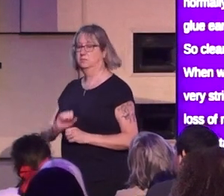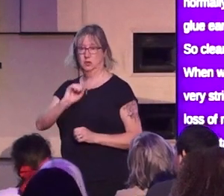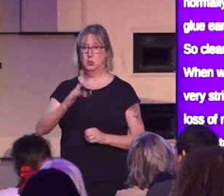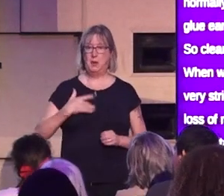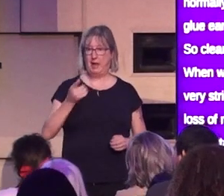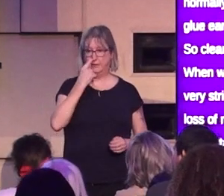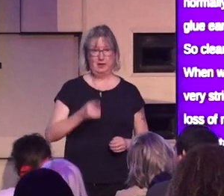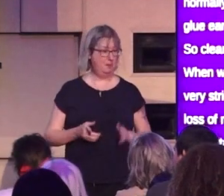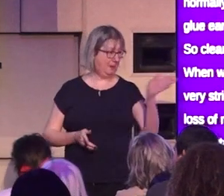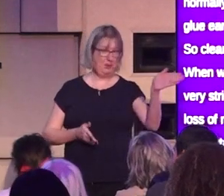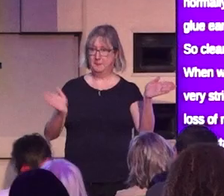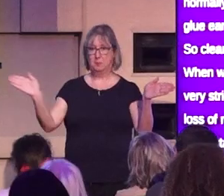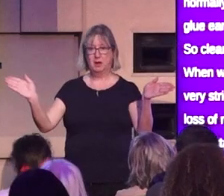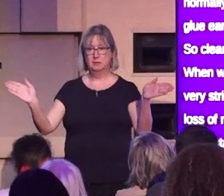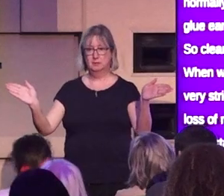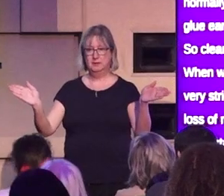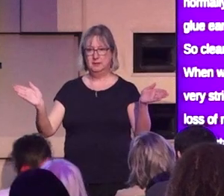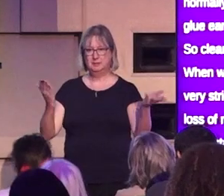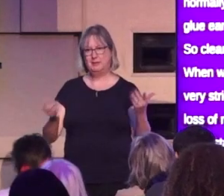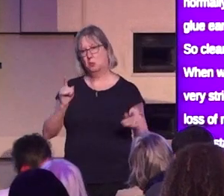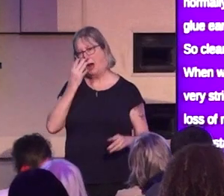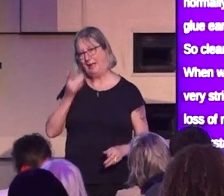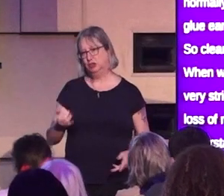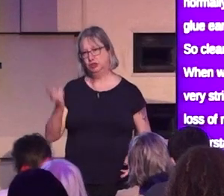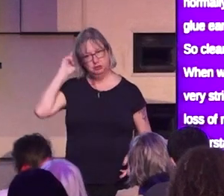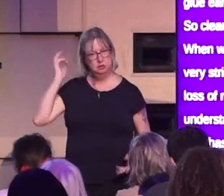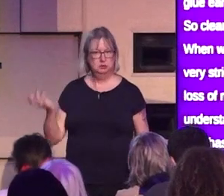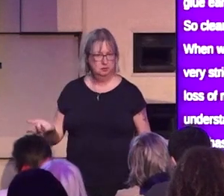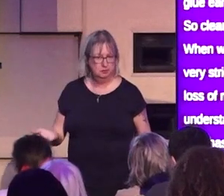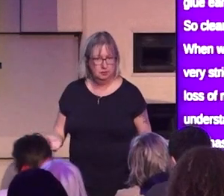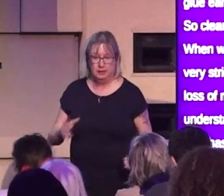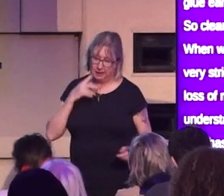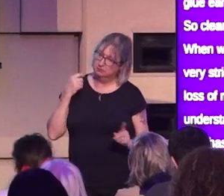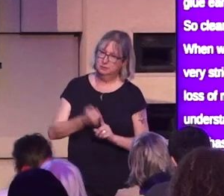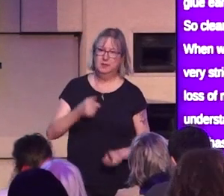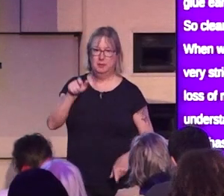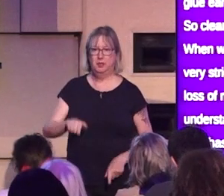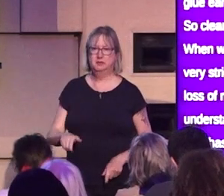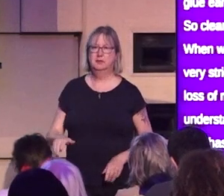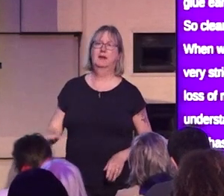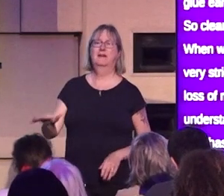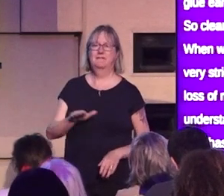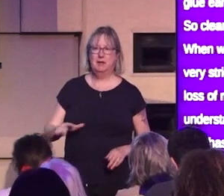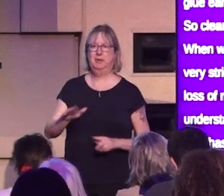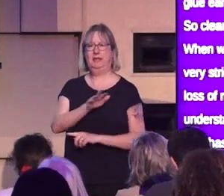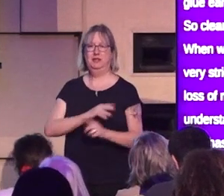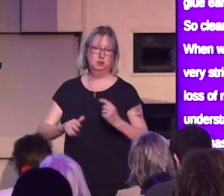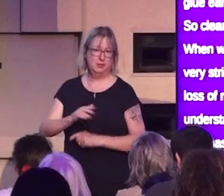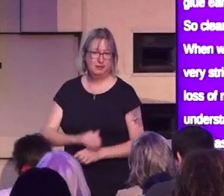or completely in the other. And it is a huge sort of impact to the person, family, and to society in